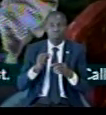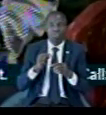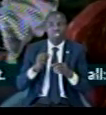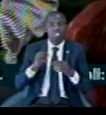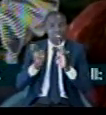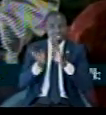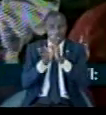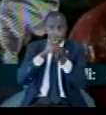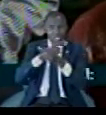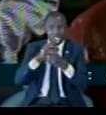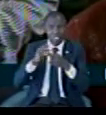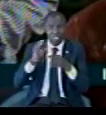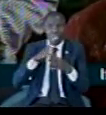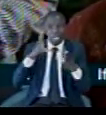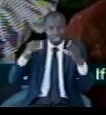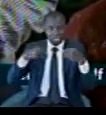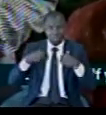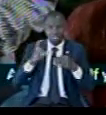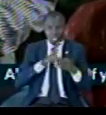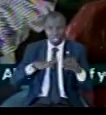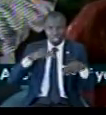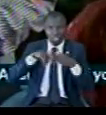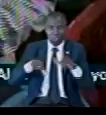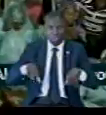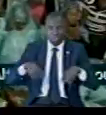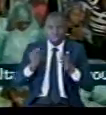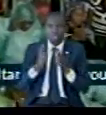Once you finish one person, move to the next person.